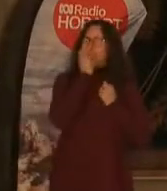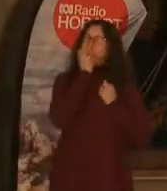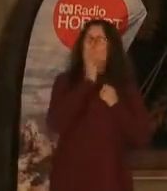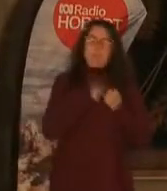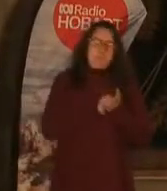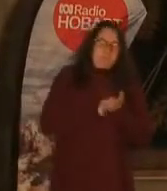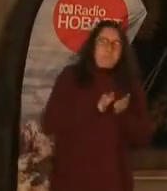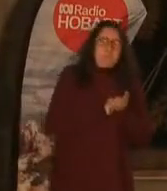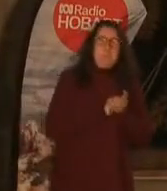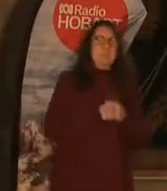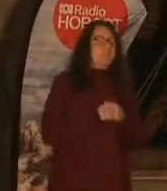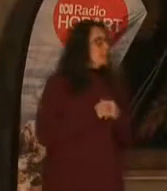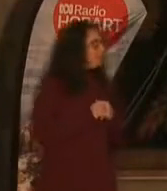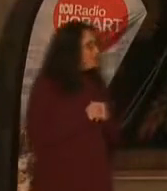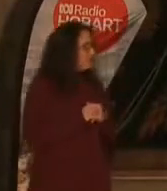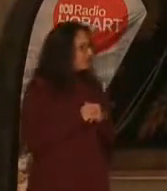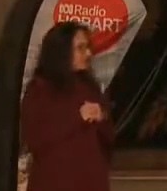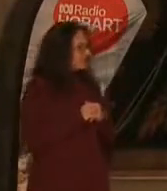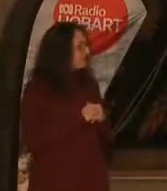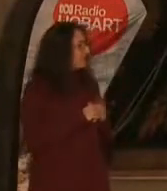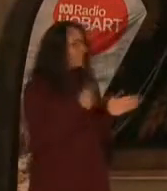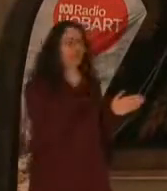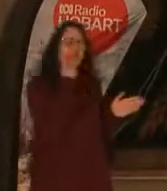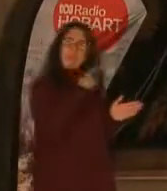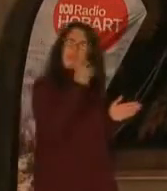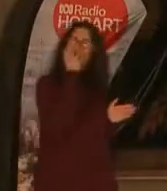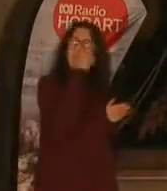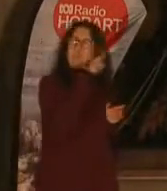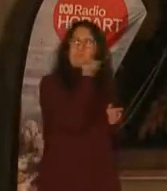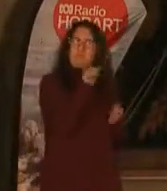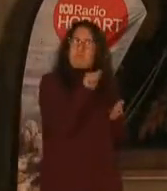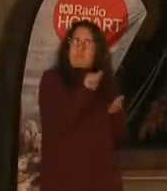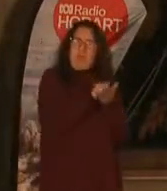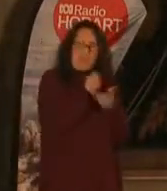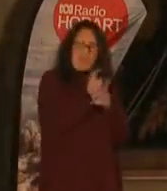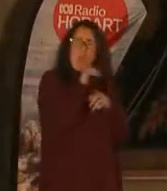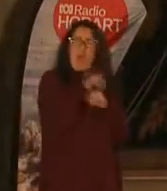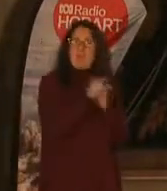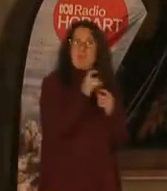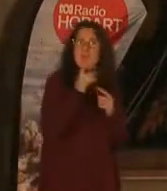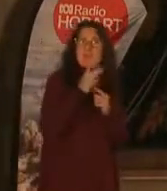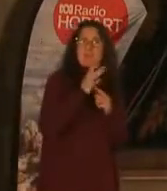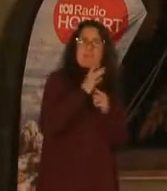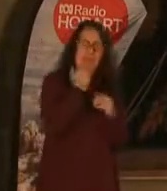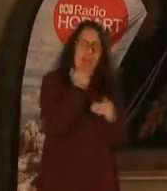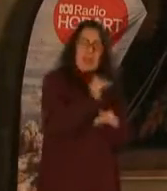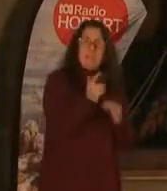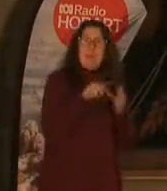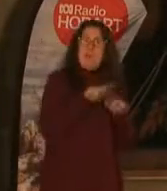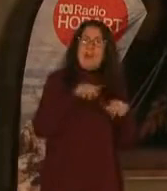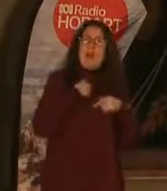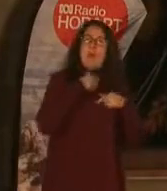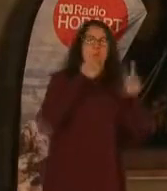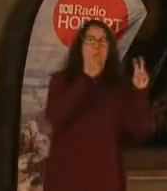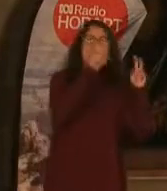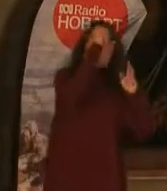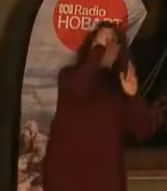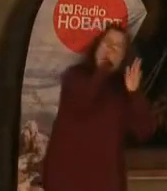I think that you've really sort of hit the nail on the head of some of the key limitations of this knowledge system, breaking down into